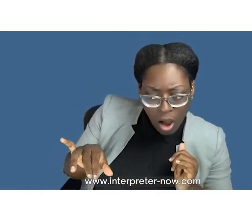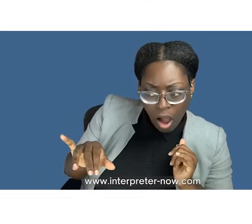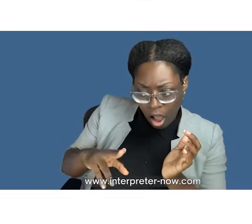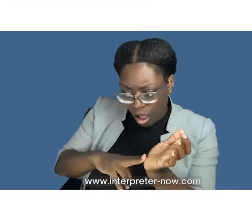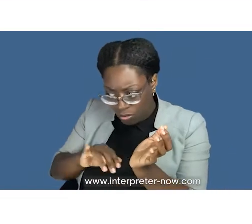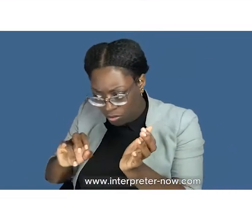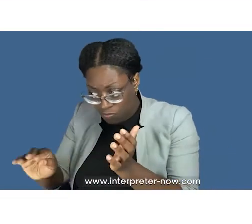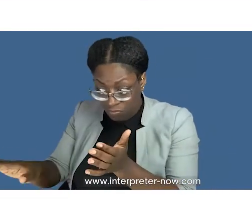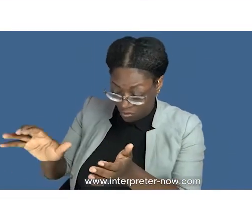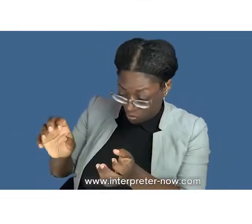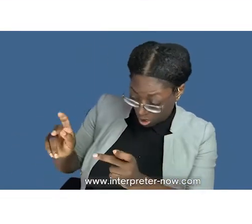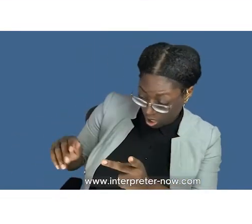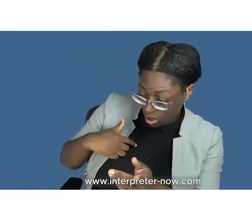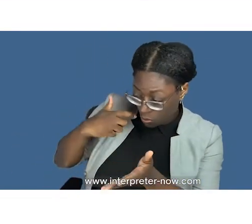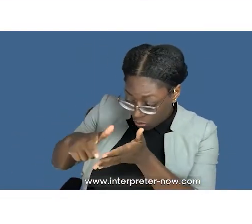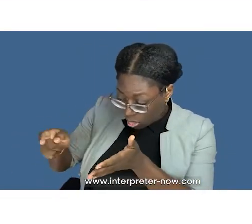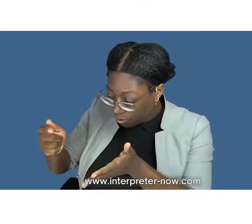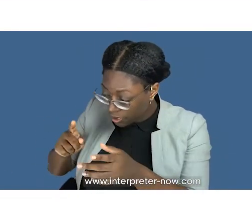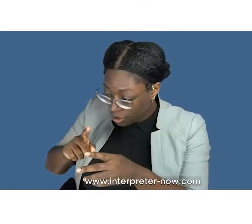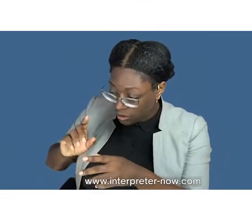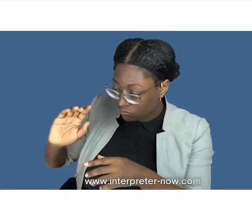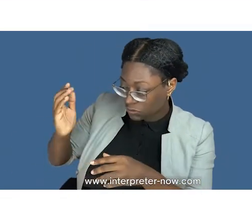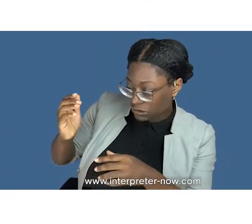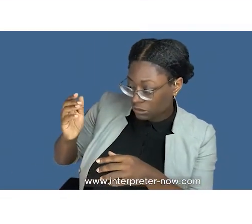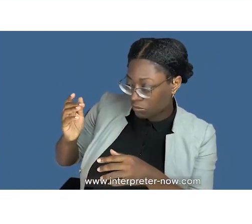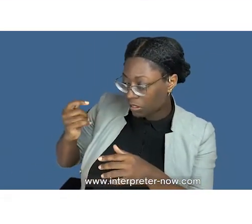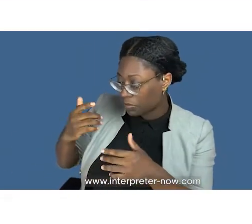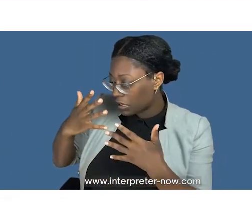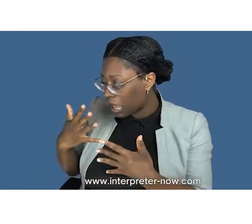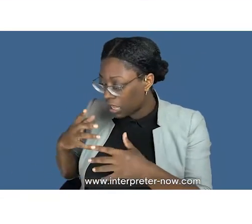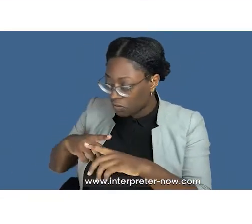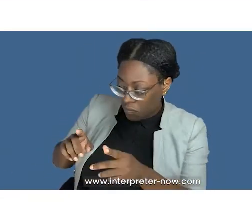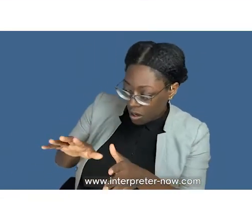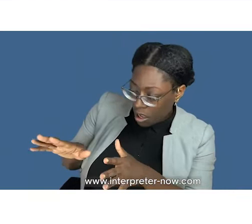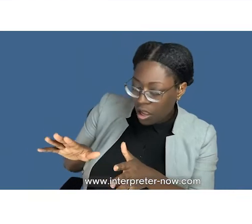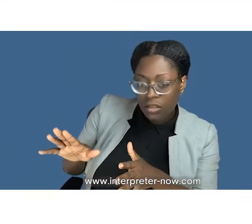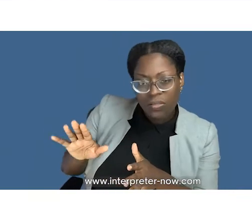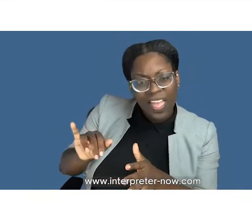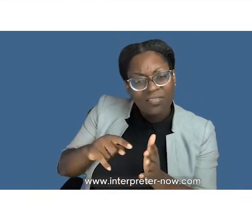them. So in that way, making sure that we're empathizing with people. And also